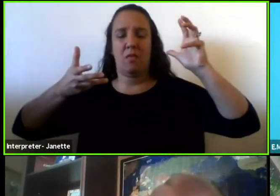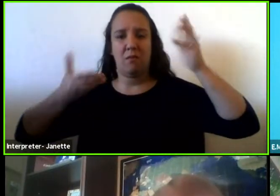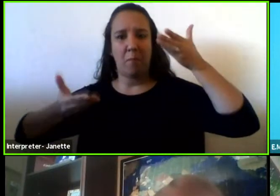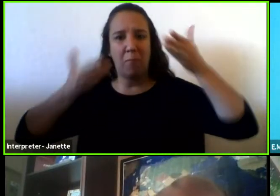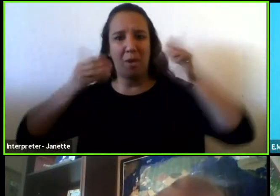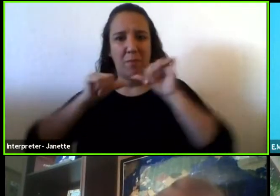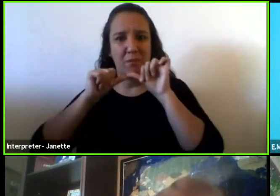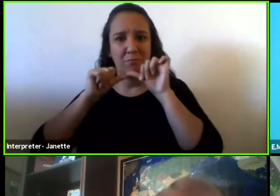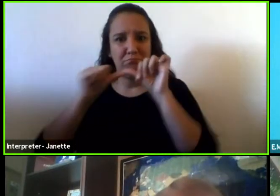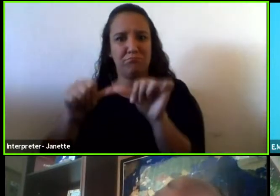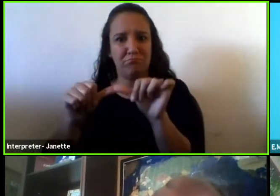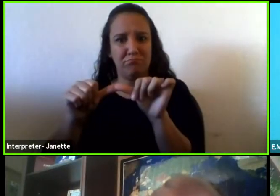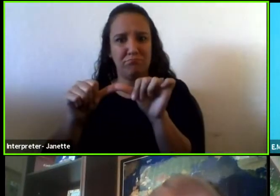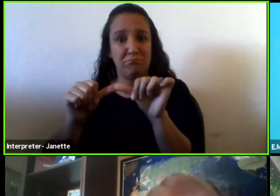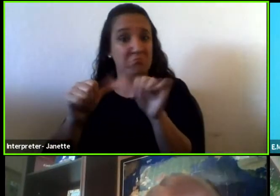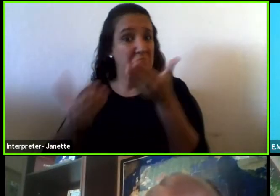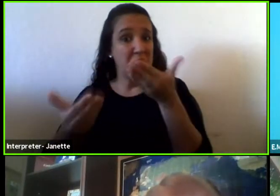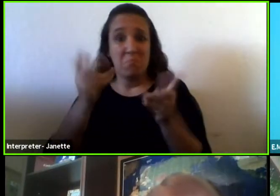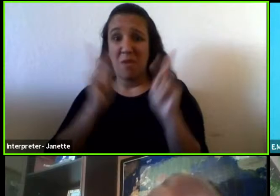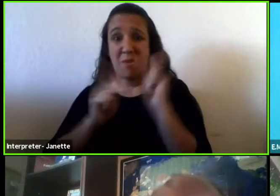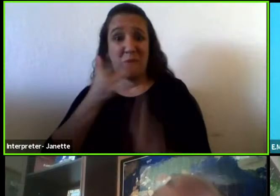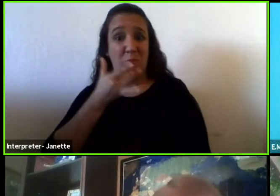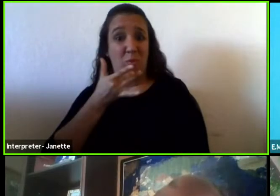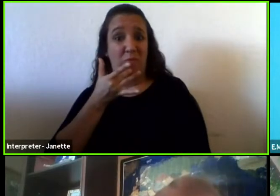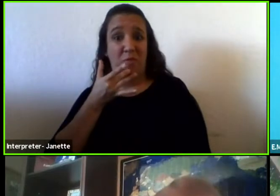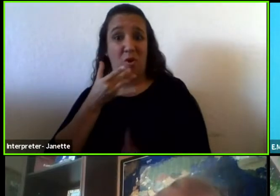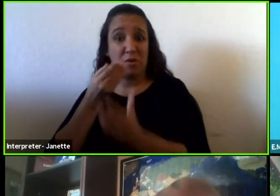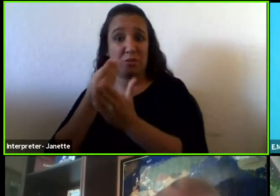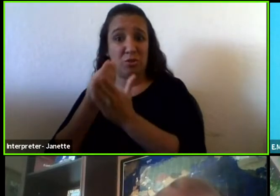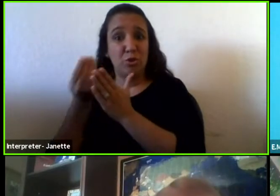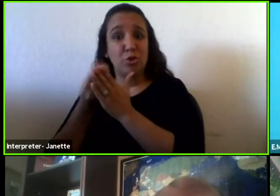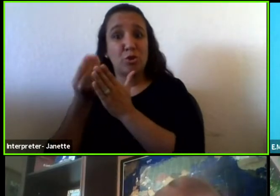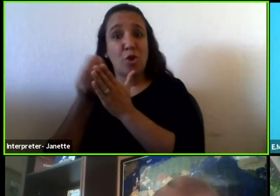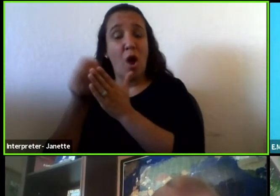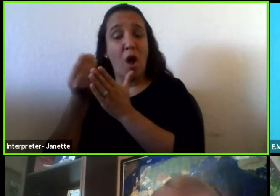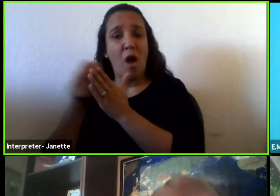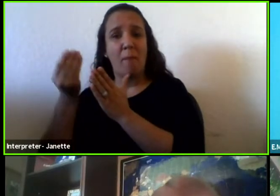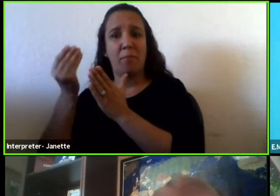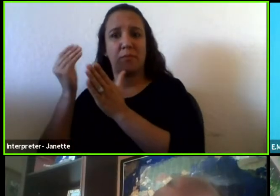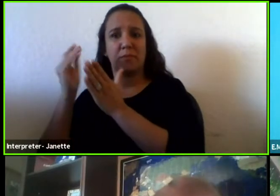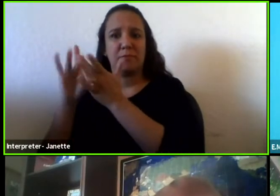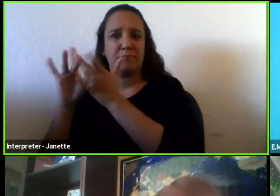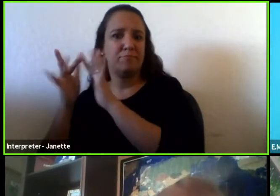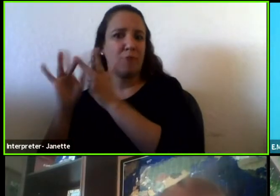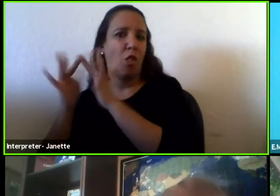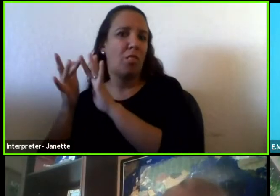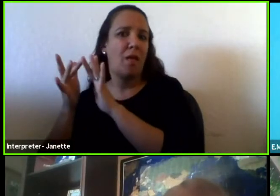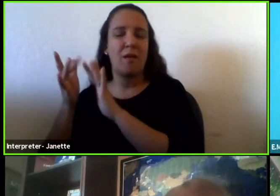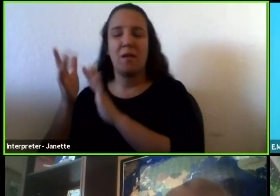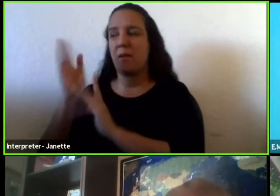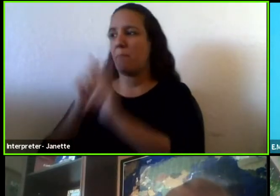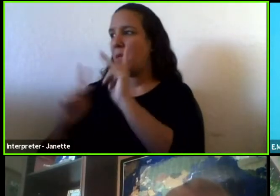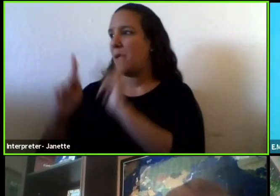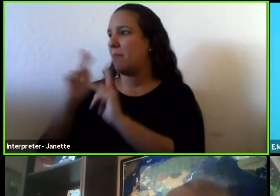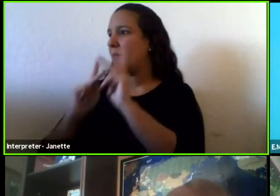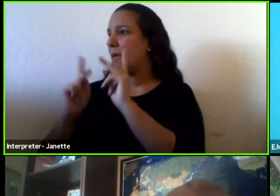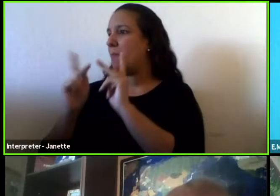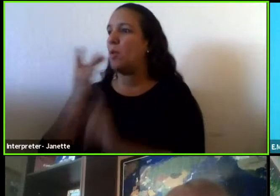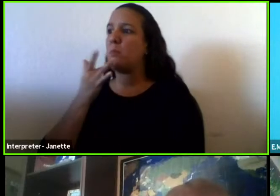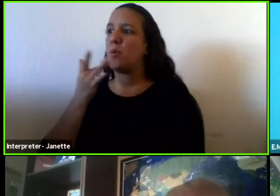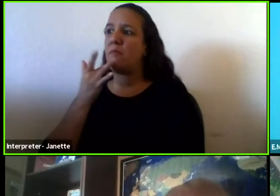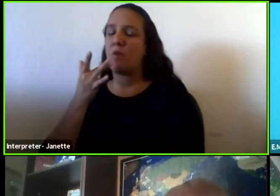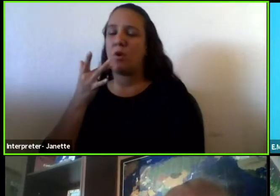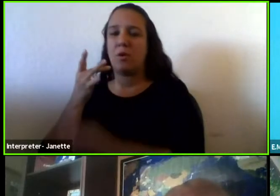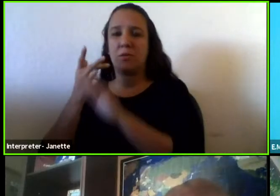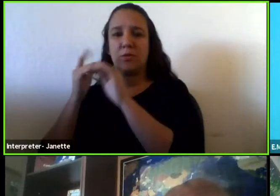disruption, that people prefer to shop that way and that people prefer to leverage these new tools. We found that we could stand